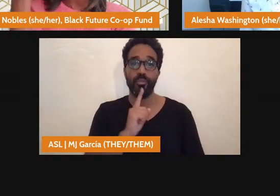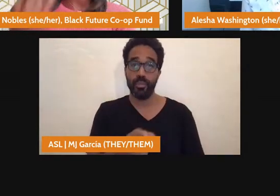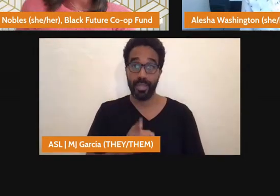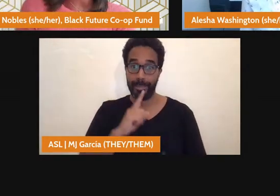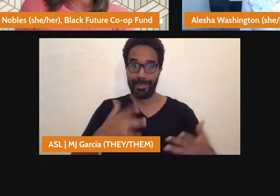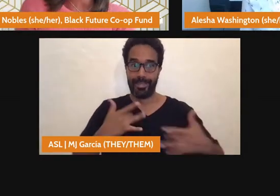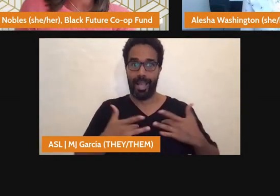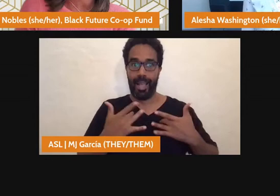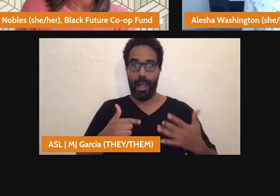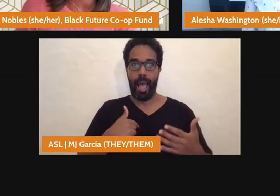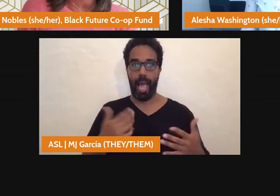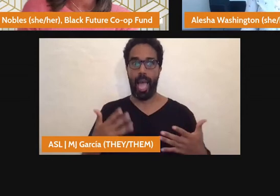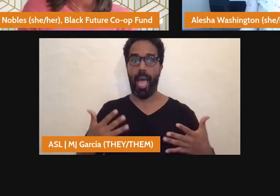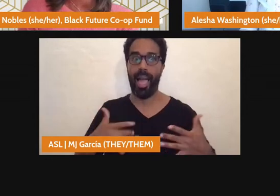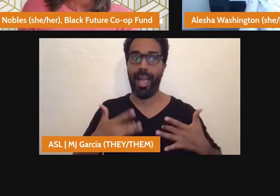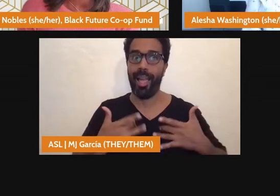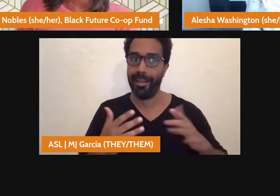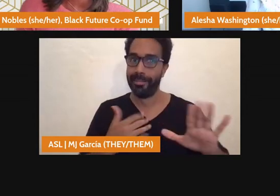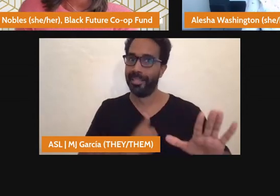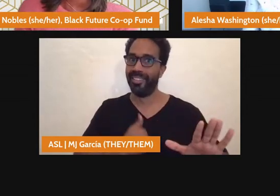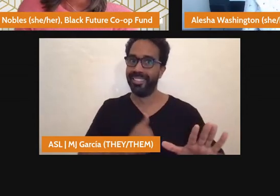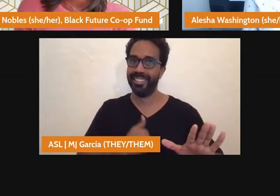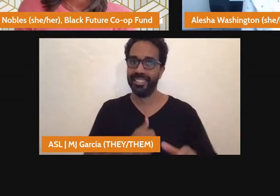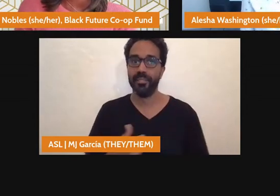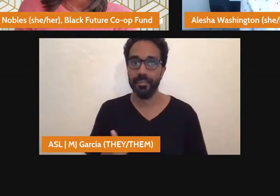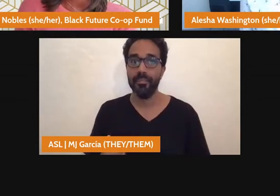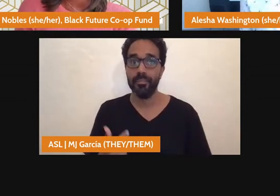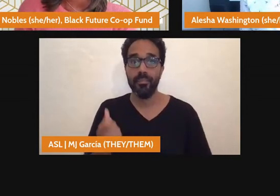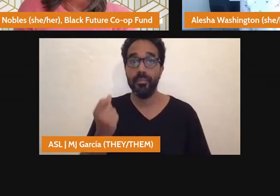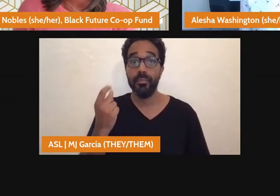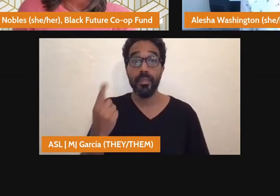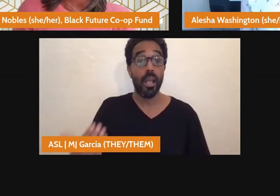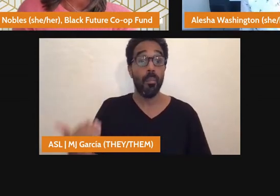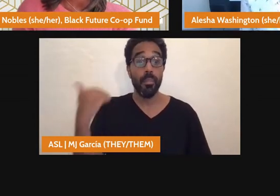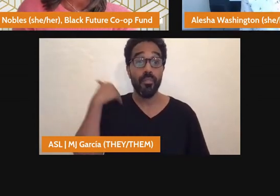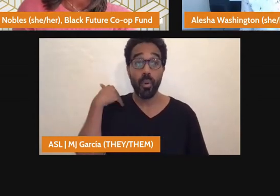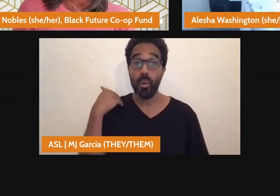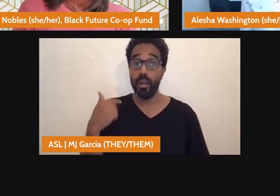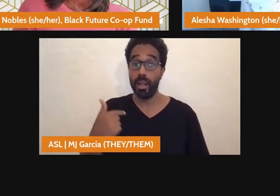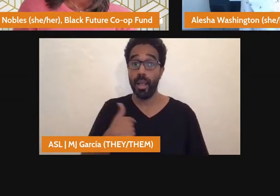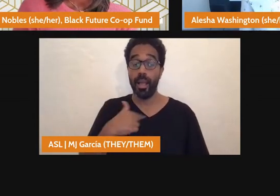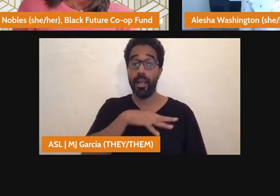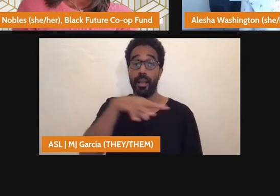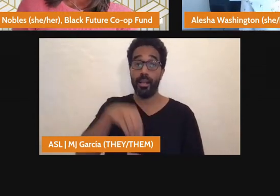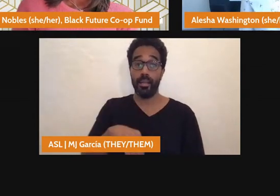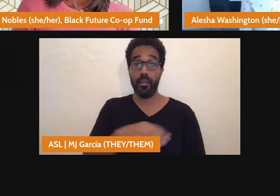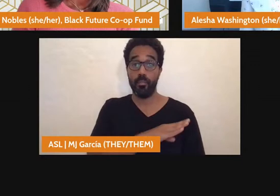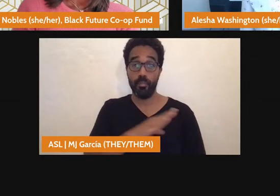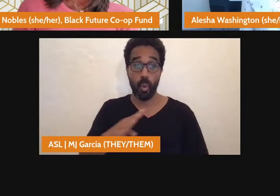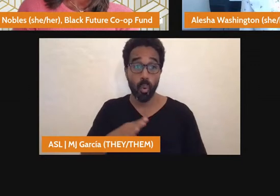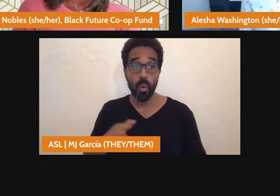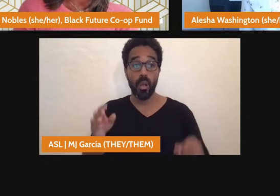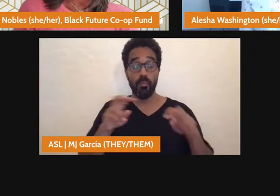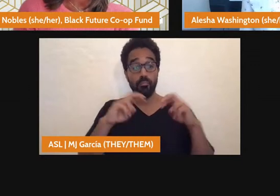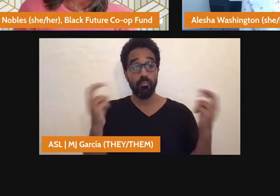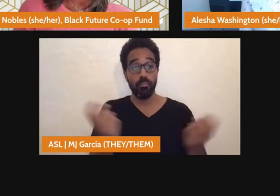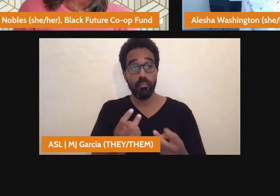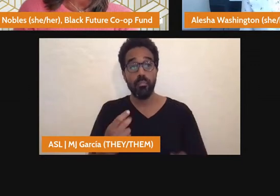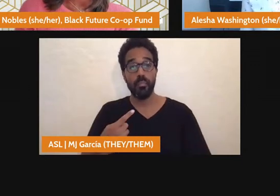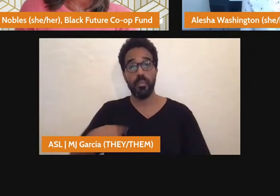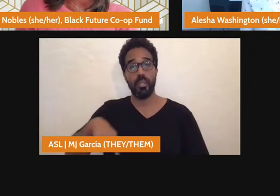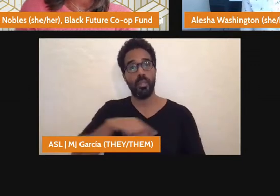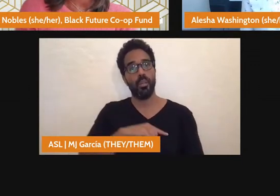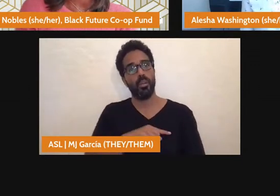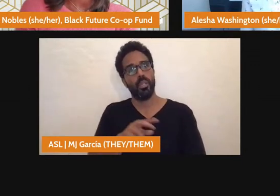I get really excited about that. It happened. I was at Team Child on the board. We did that, and we got to the place where we decided that for the next